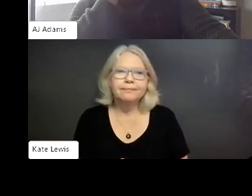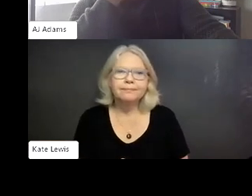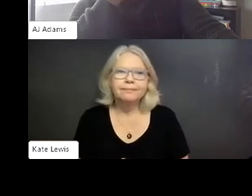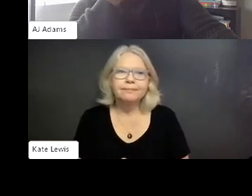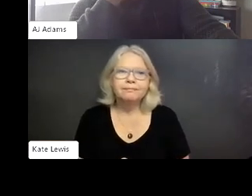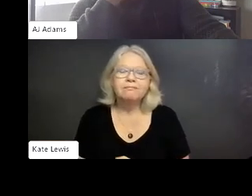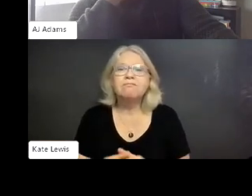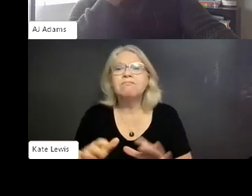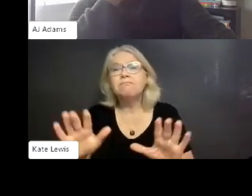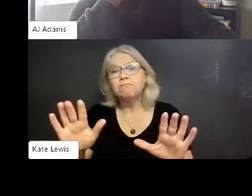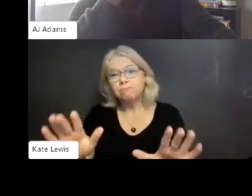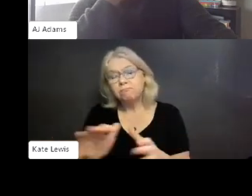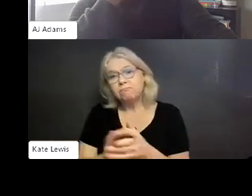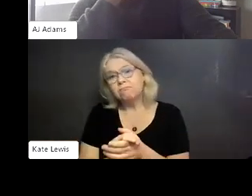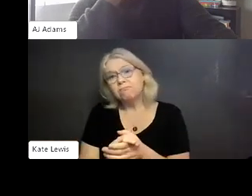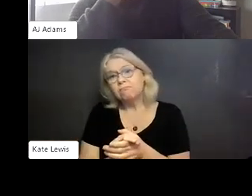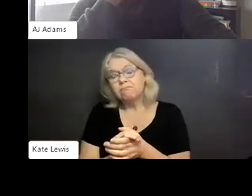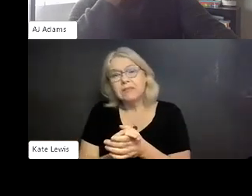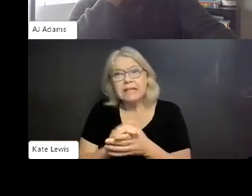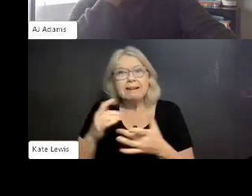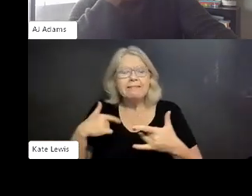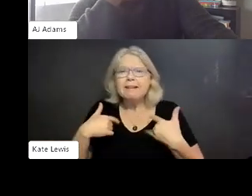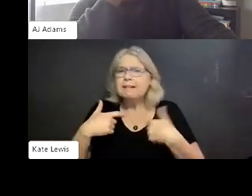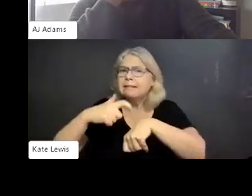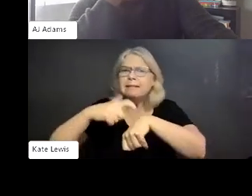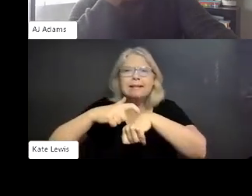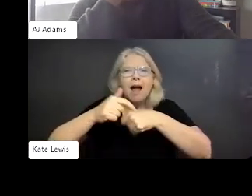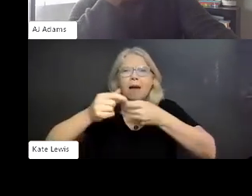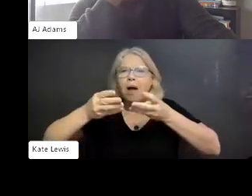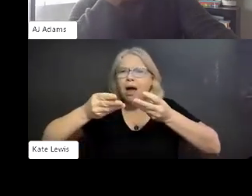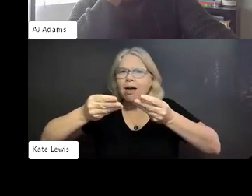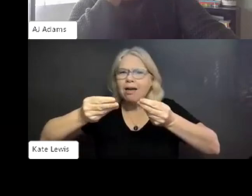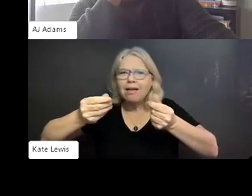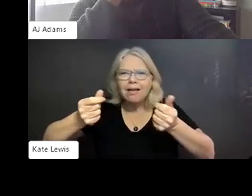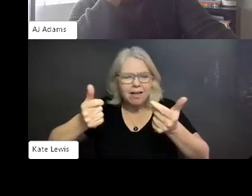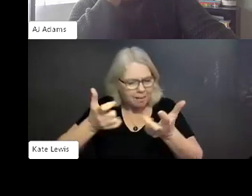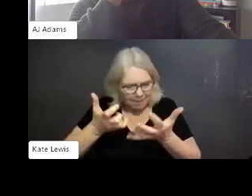Time slips through my fingers like sand. Mr. Lai.